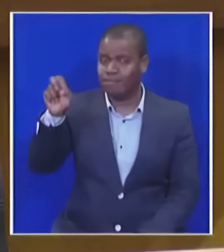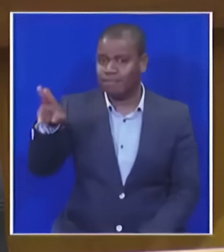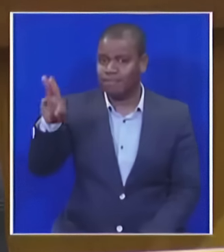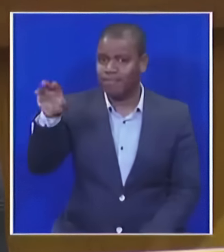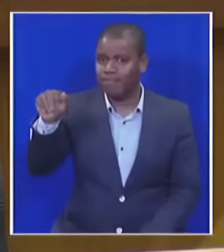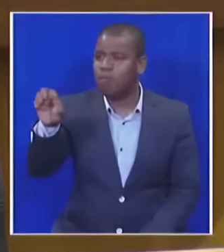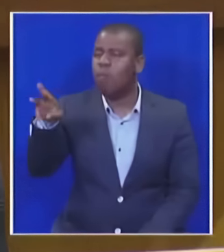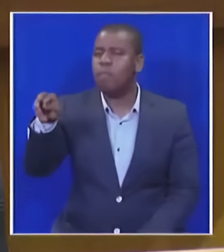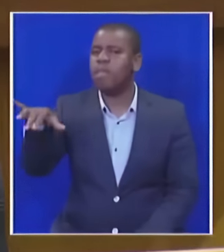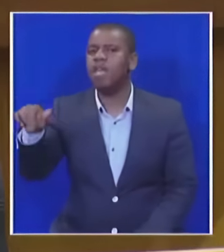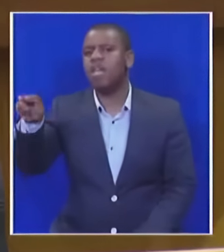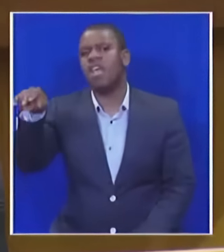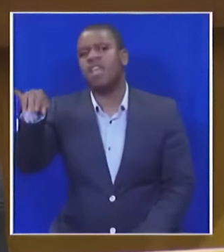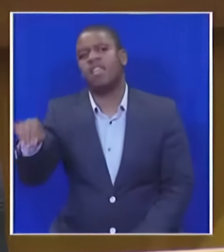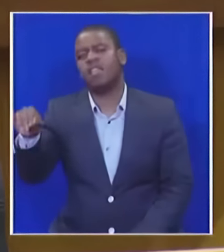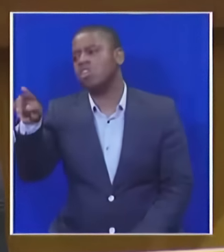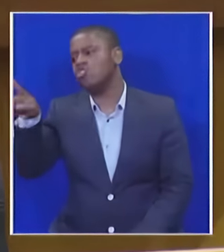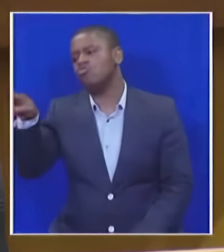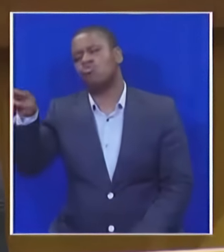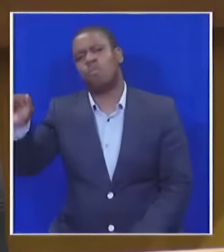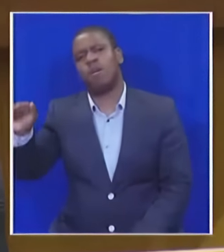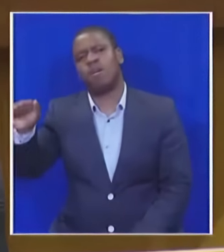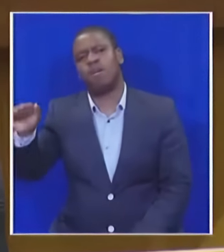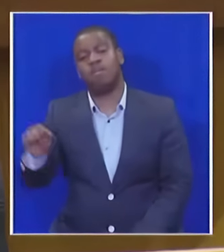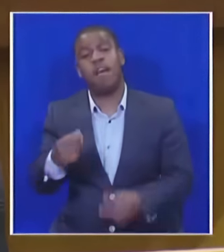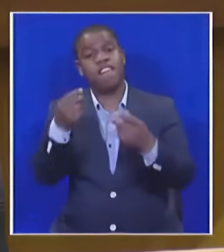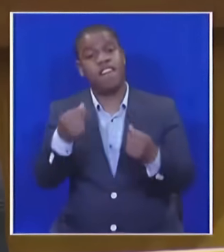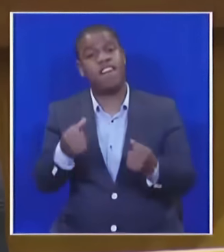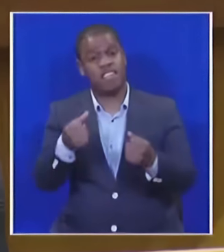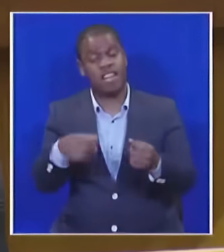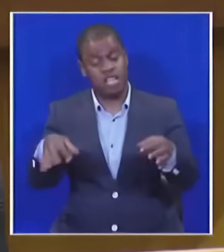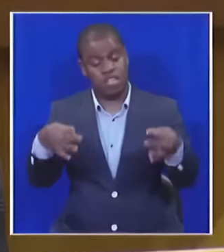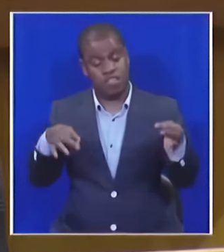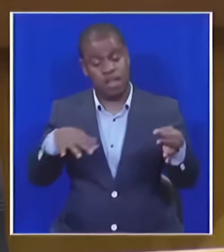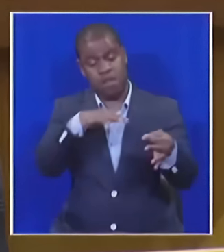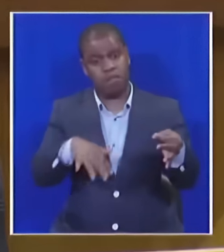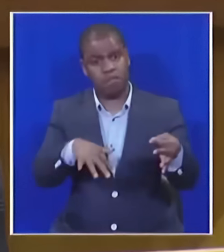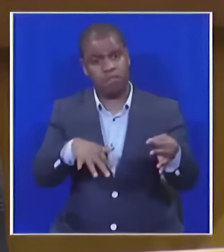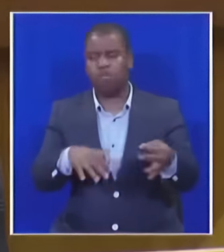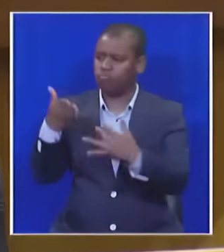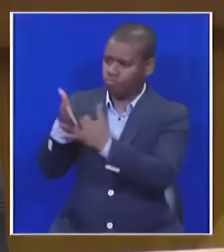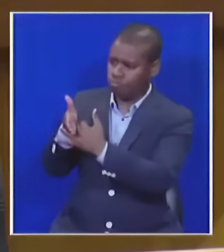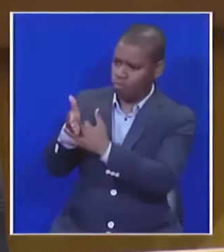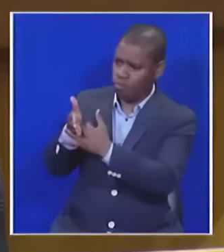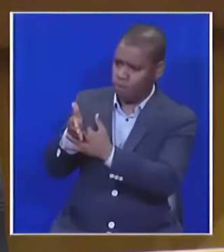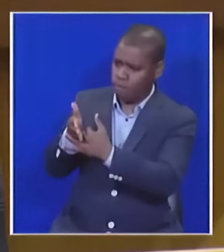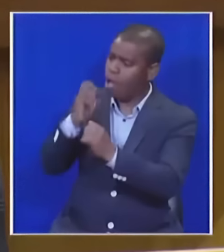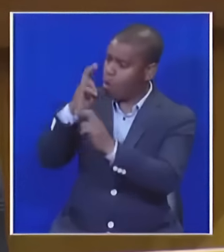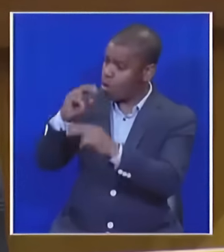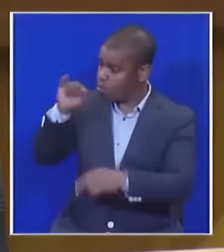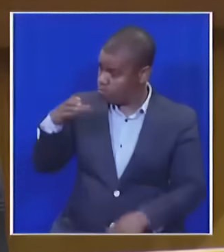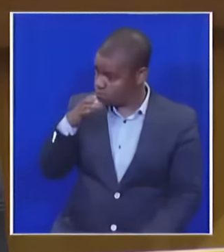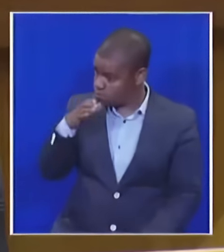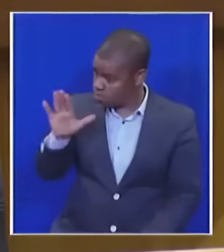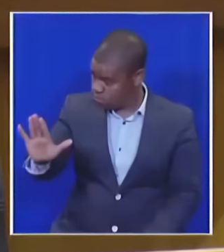did not produce financial Honorable statement Malema. for the Honorable next... Malema. for- Honorable Malema.